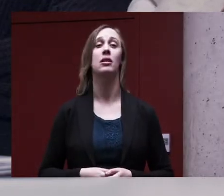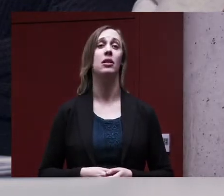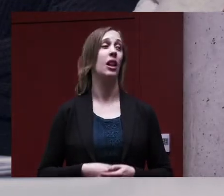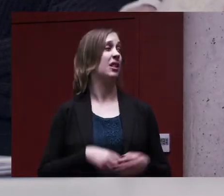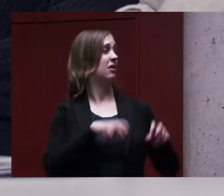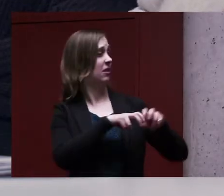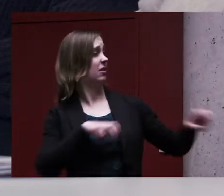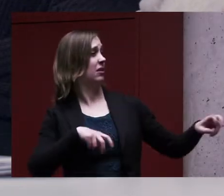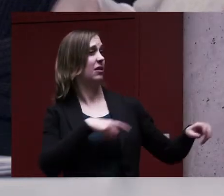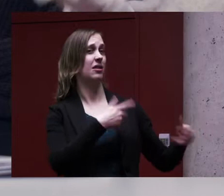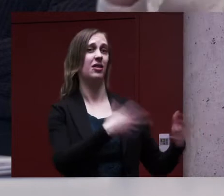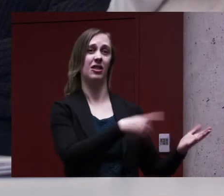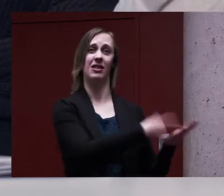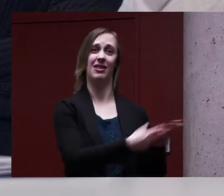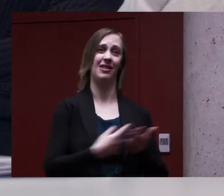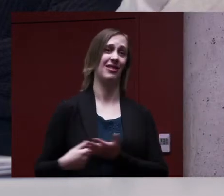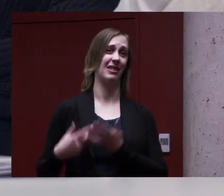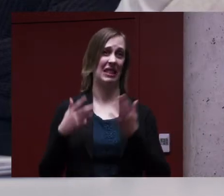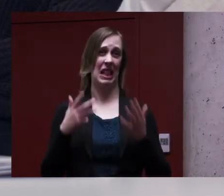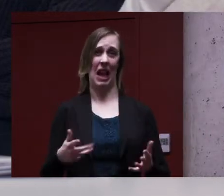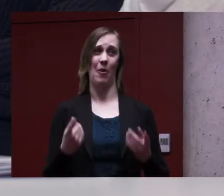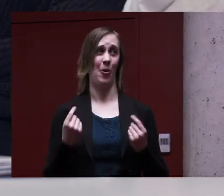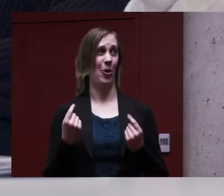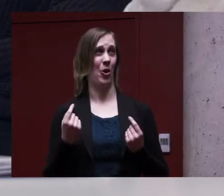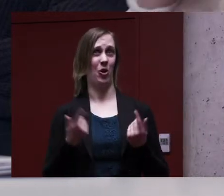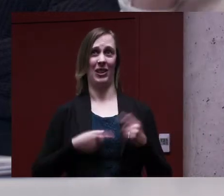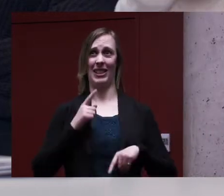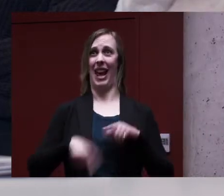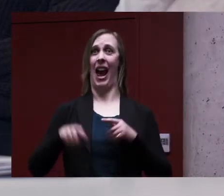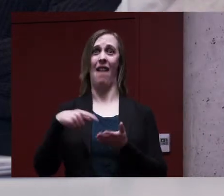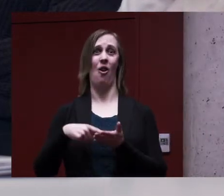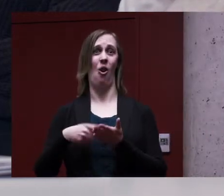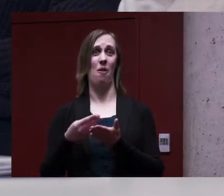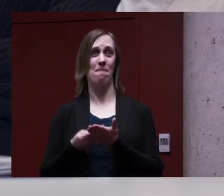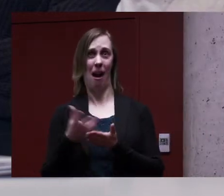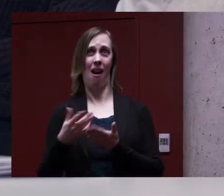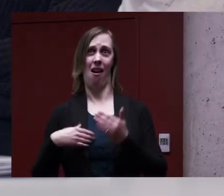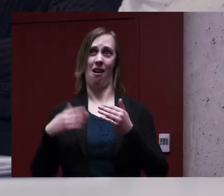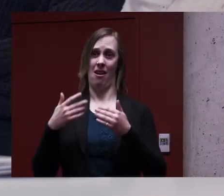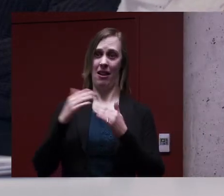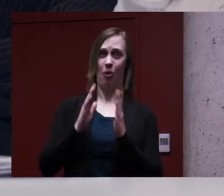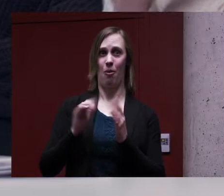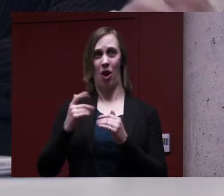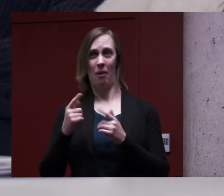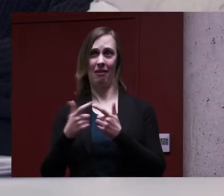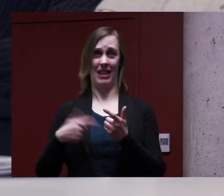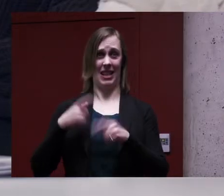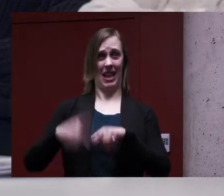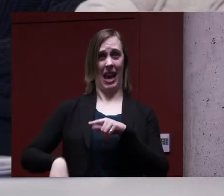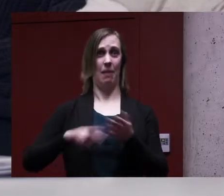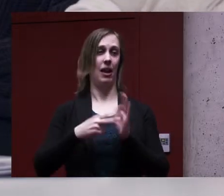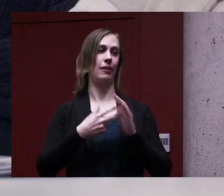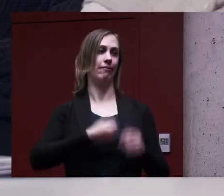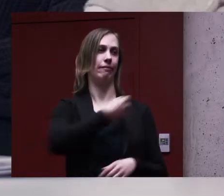discuss, to be warehoused or institutionalized because the system has not only failed them, but can actively work